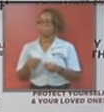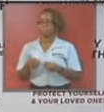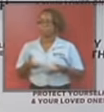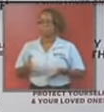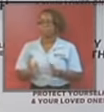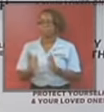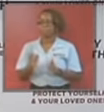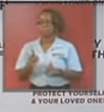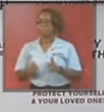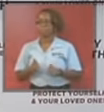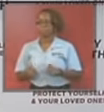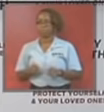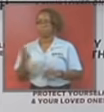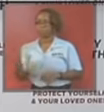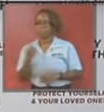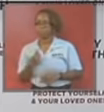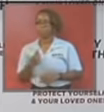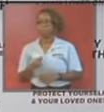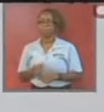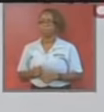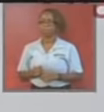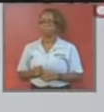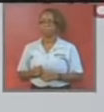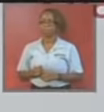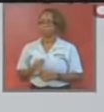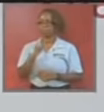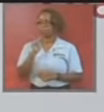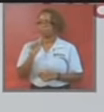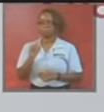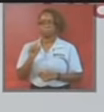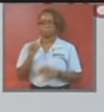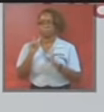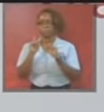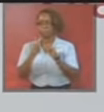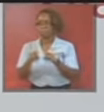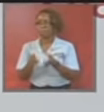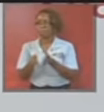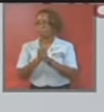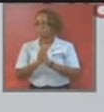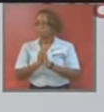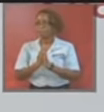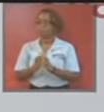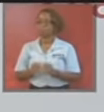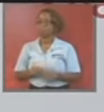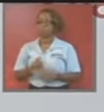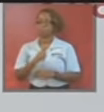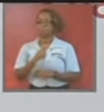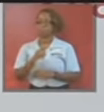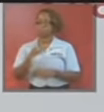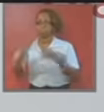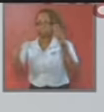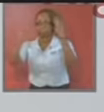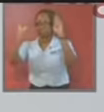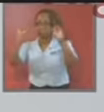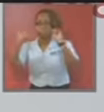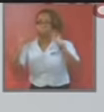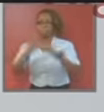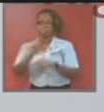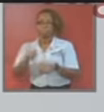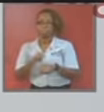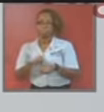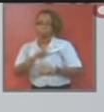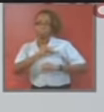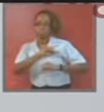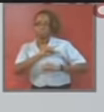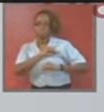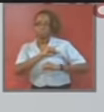whole process lies with the Ministry of National Security, so I wouldn't want to comment on that matter at all. With regards to the private hotels, the Ministry's